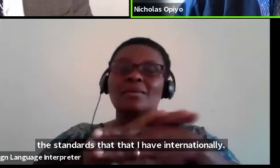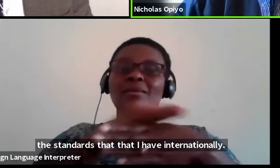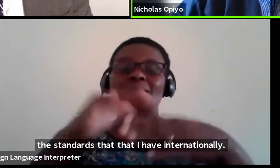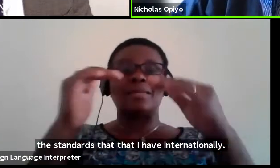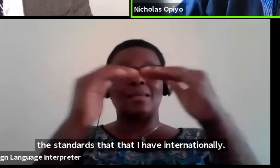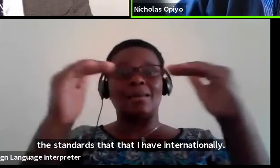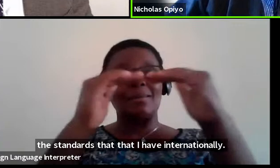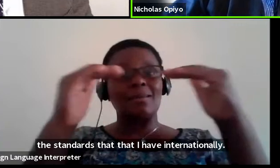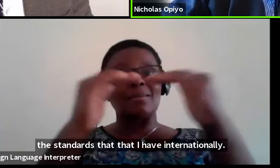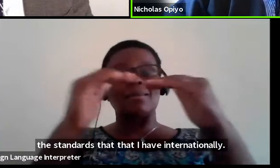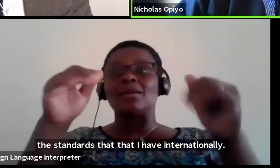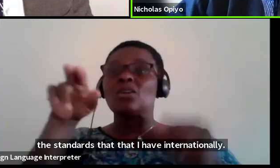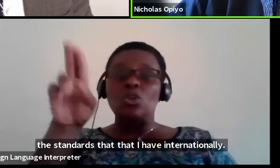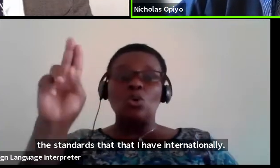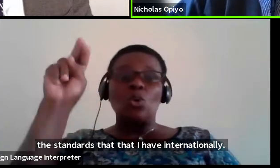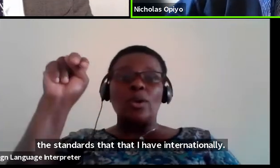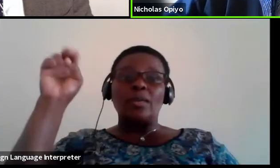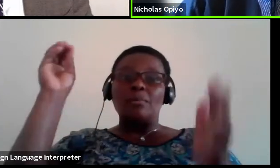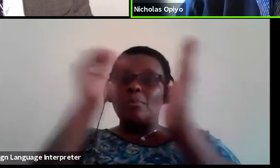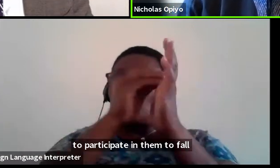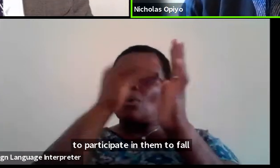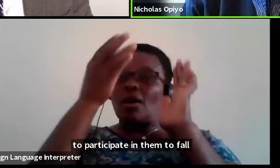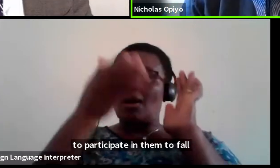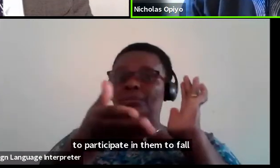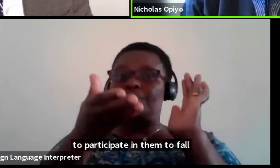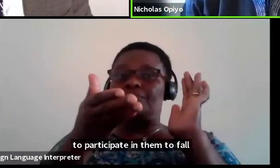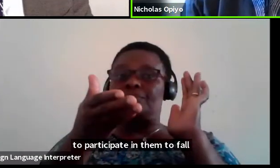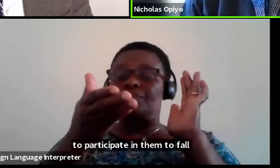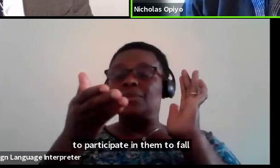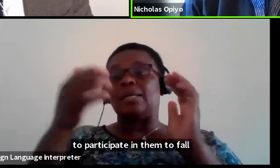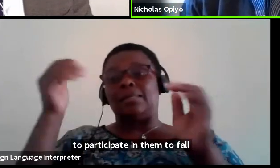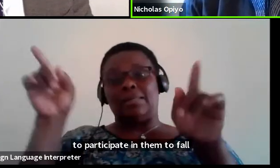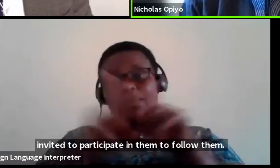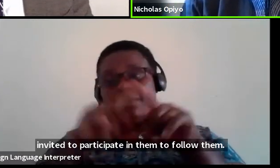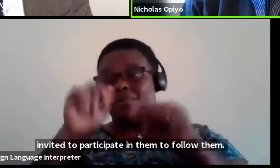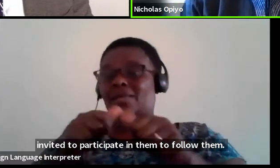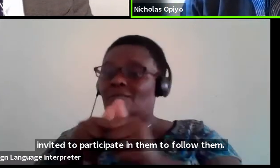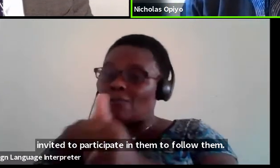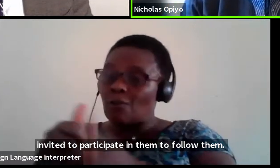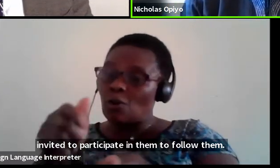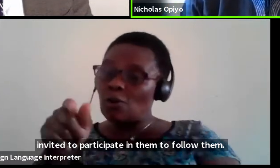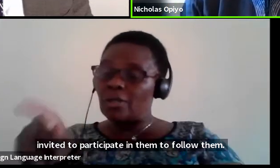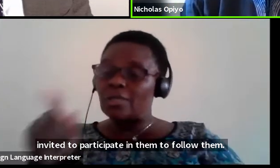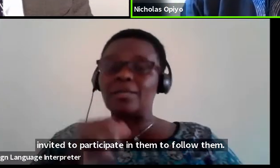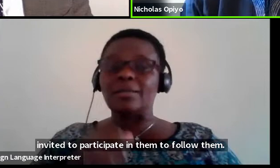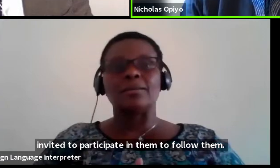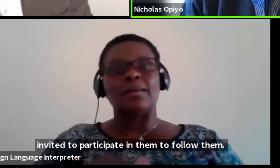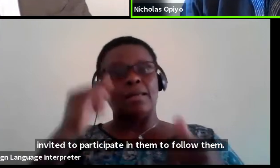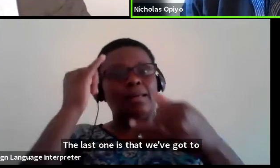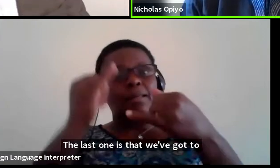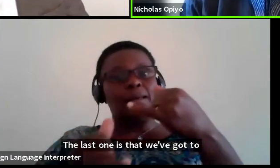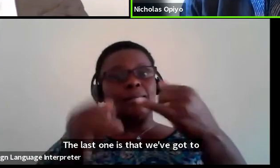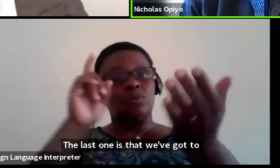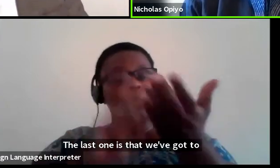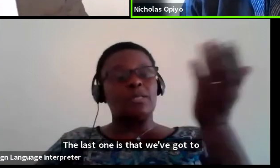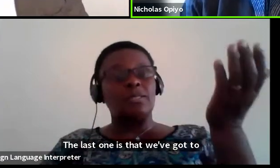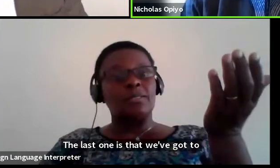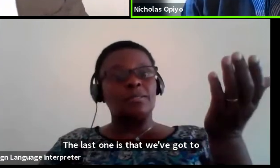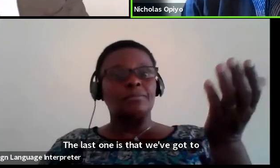invited to participate in them, to follow them. The last one is that we've got to make this